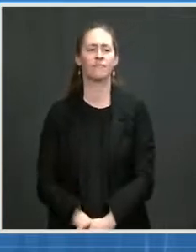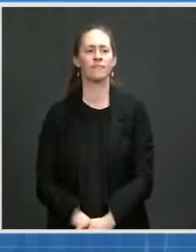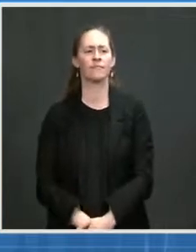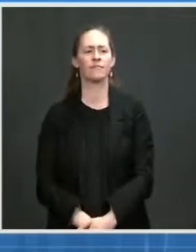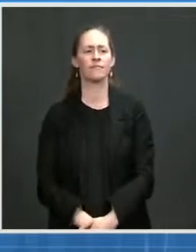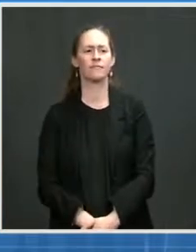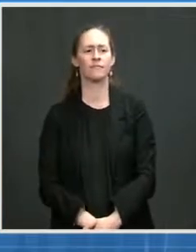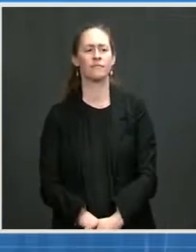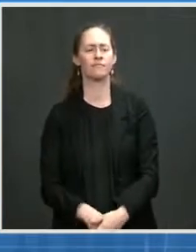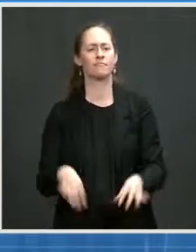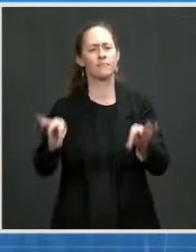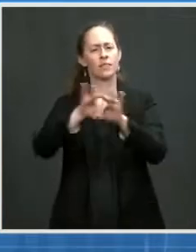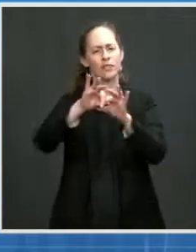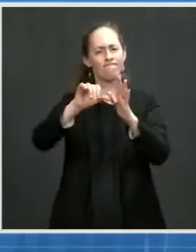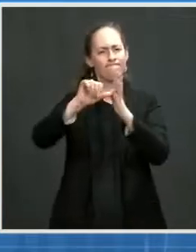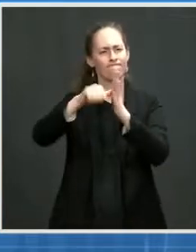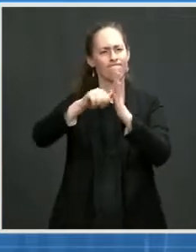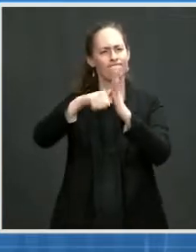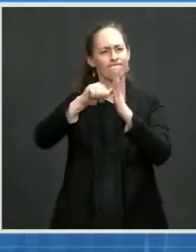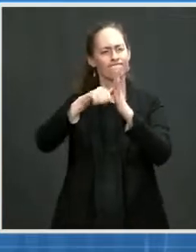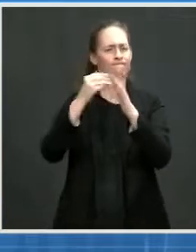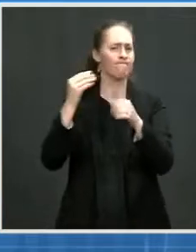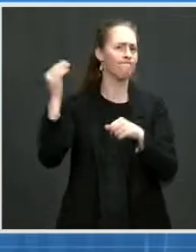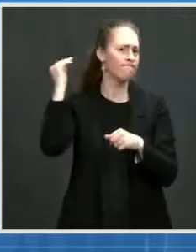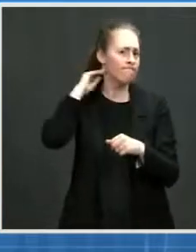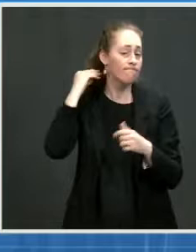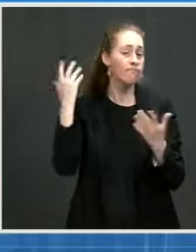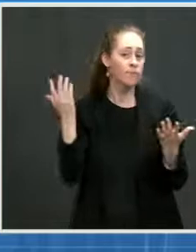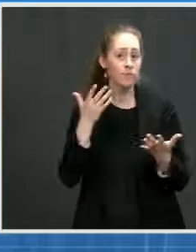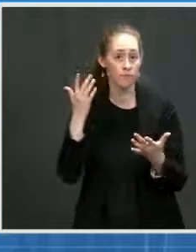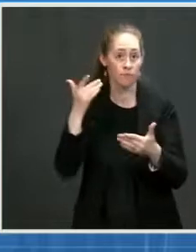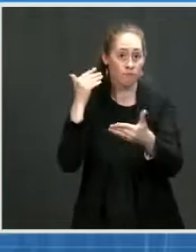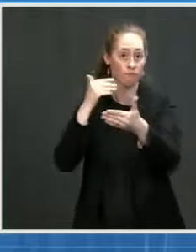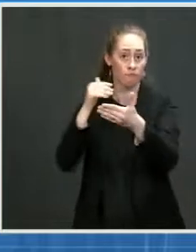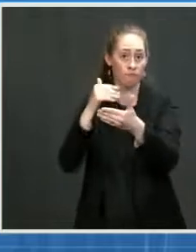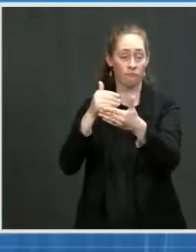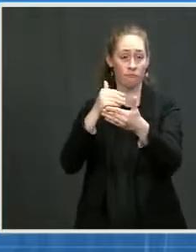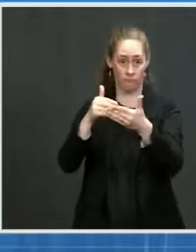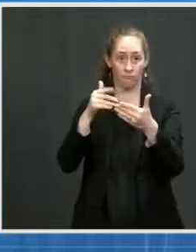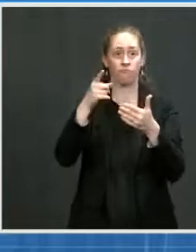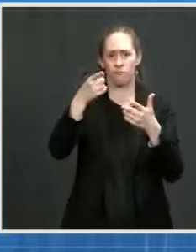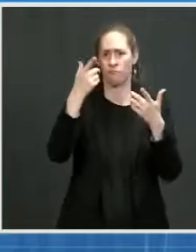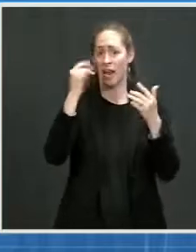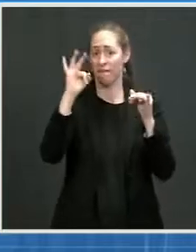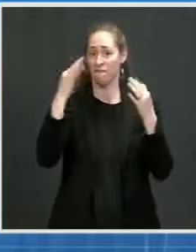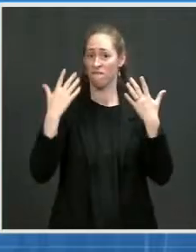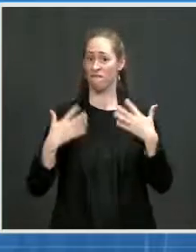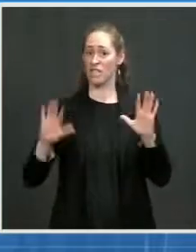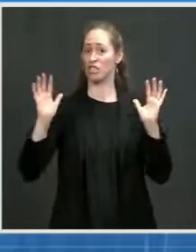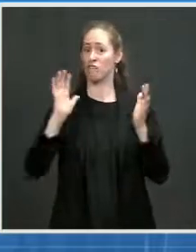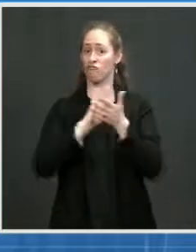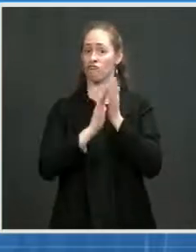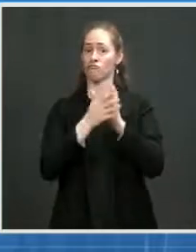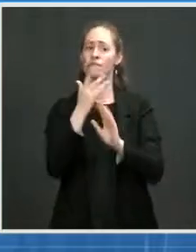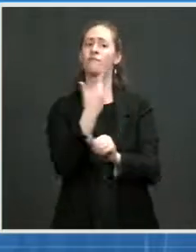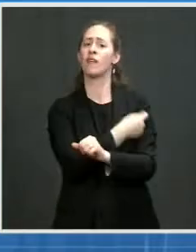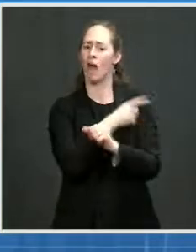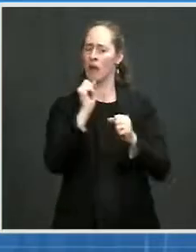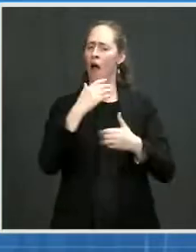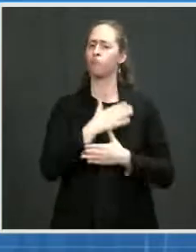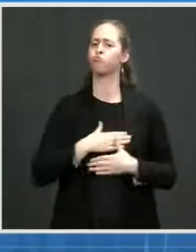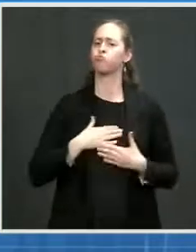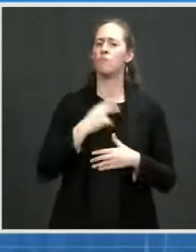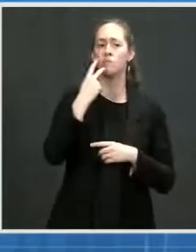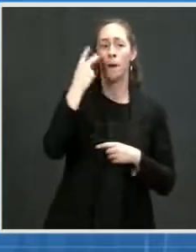remember going into Memorial Day weekend. If you are vaccinated, you are protected, and you can enjoy your Memorial Day. If you are